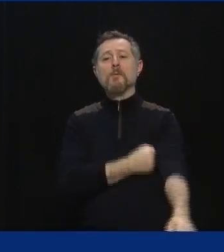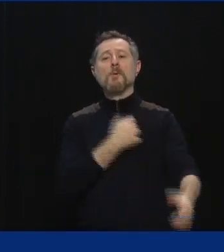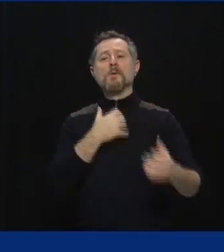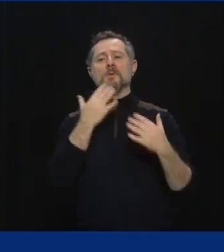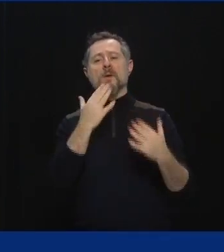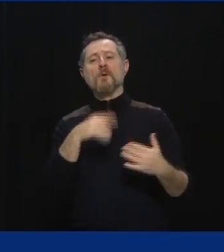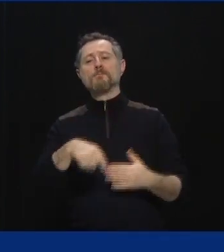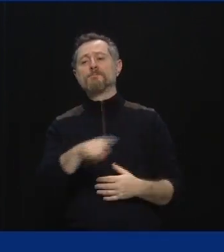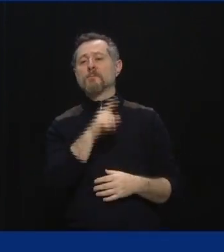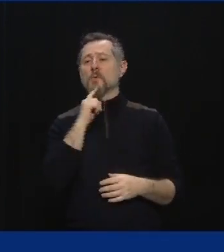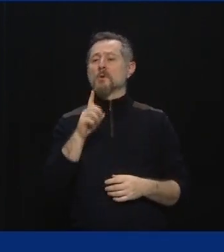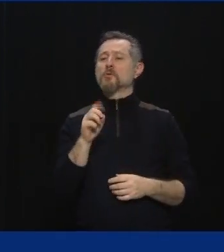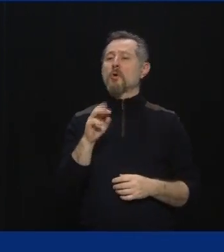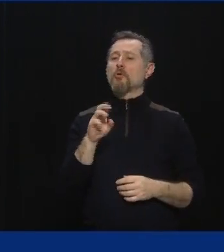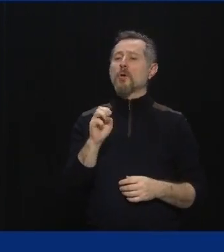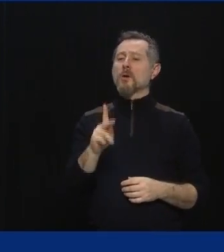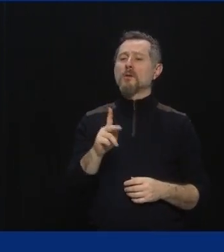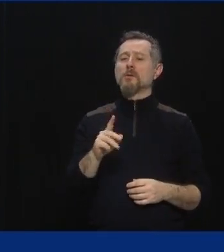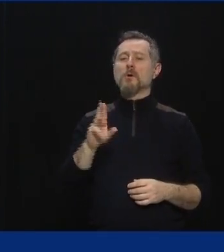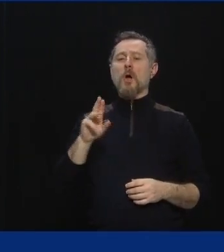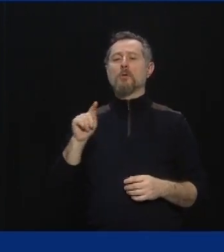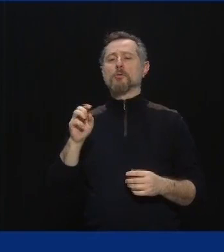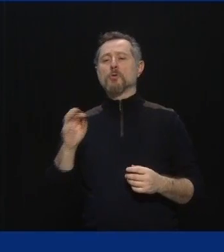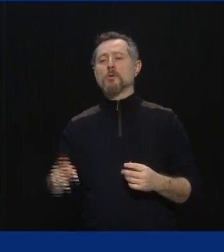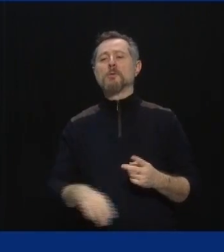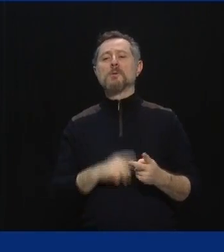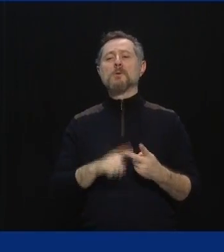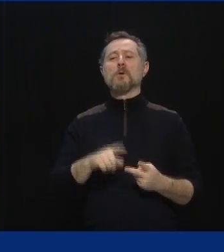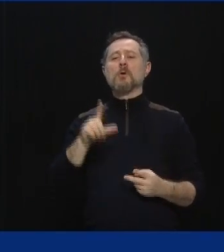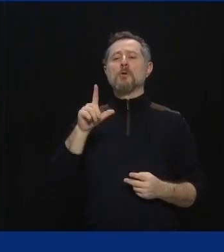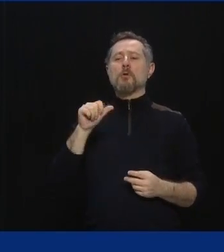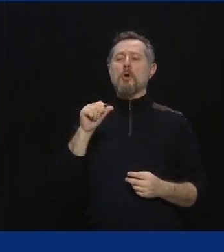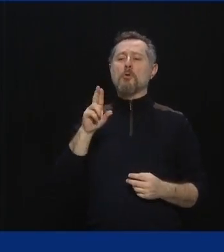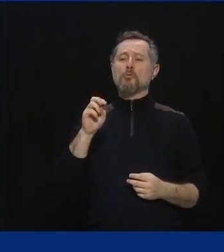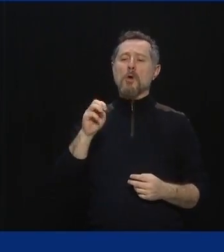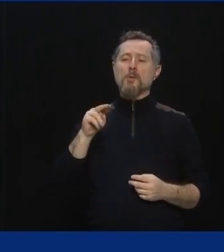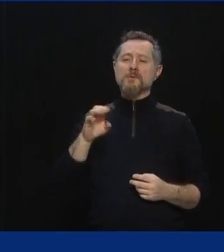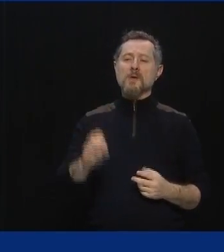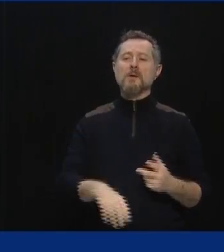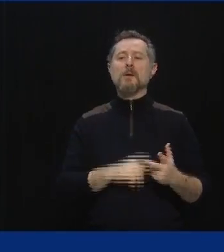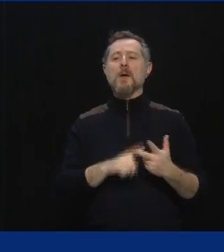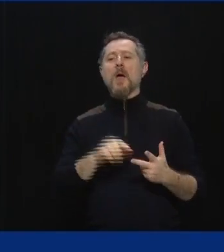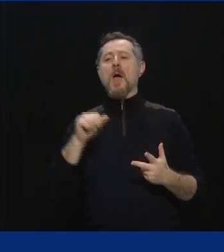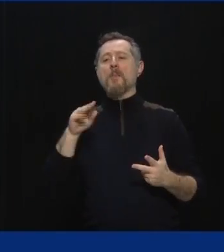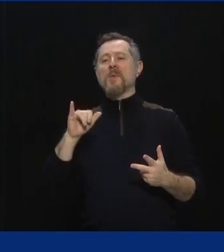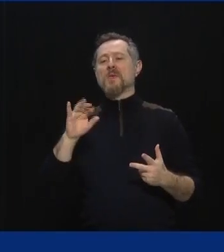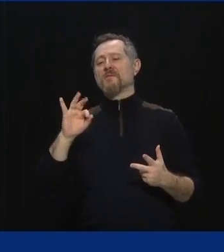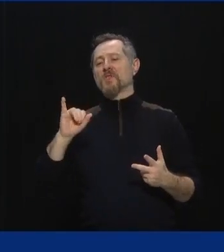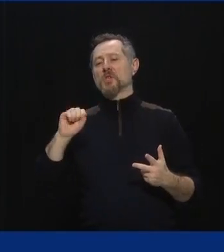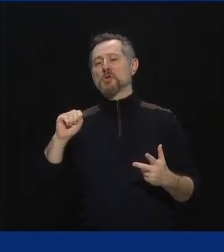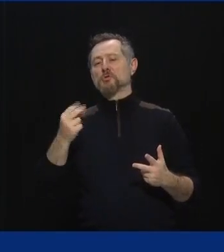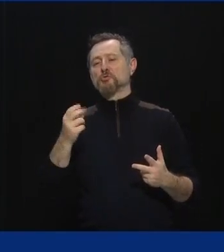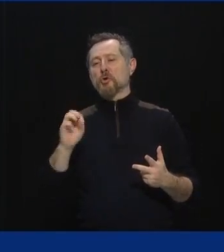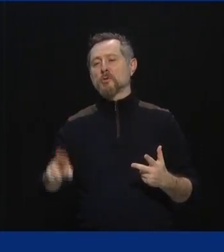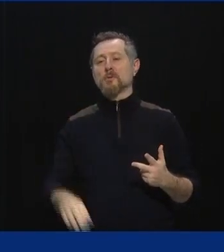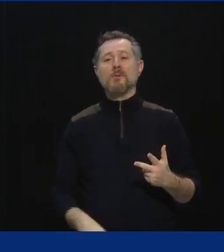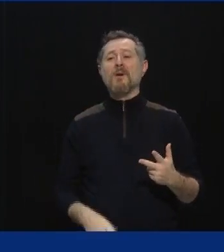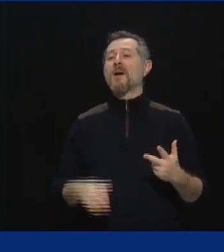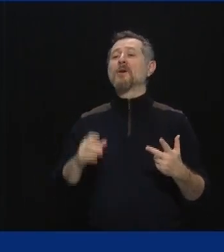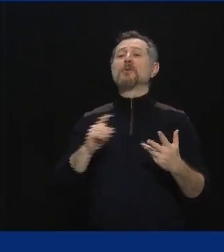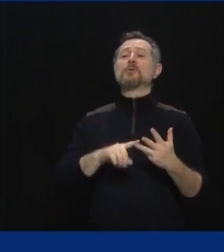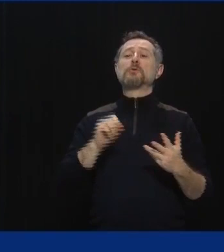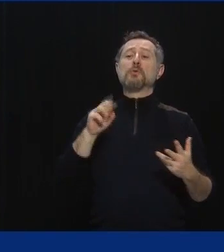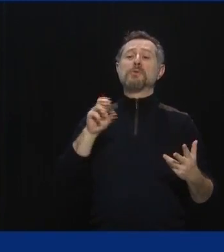Utter, to Huntley Lawrence, to Libby McCarthy, Michael Farbiarge, Amy Fisher, Jim Heitman, Susan Warner Dooley, and